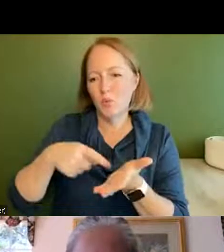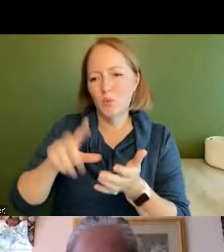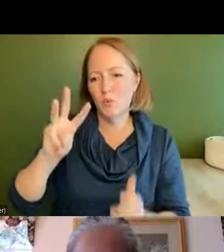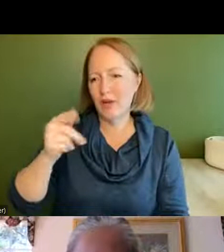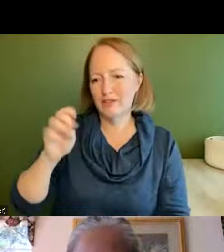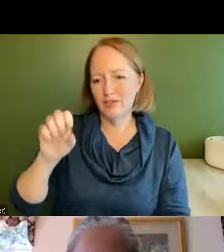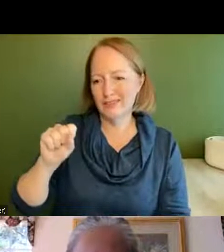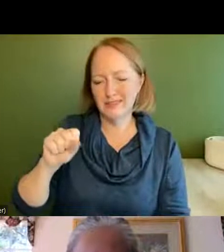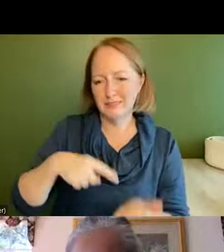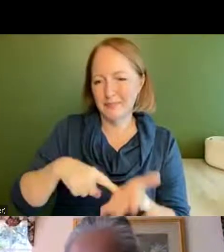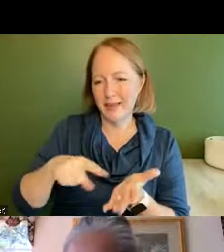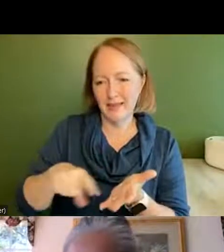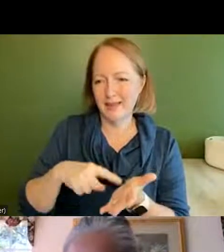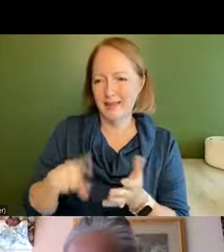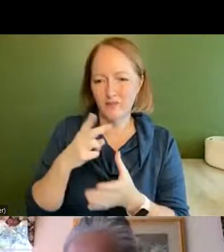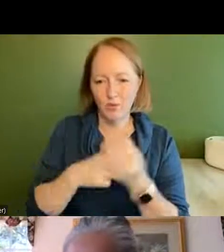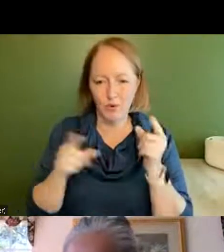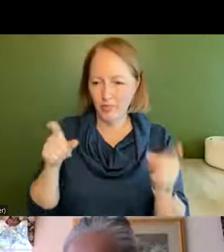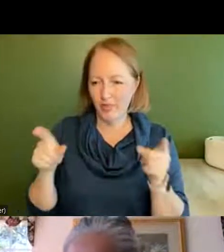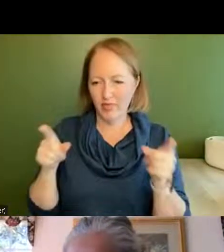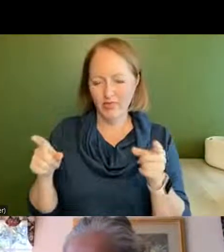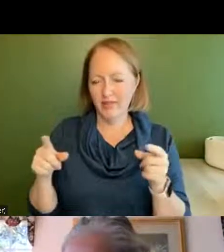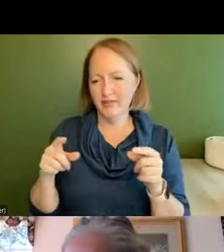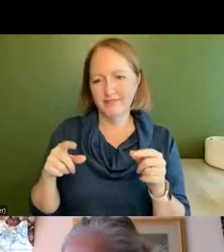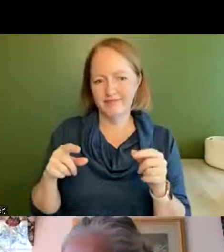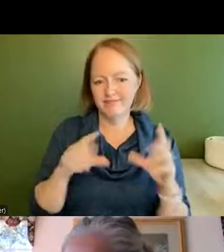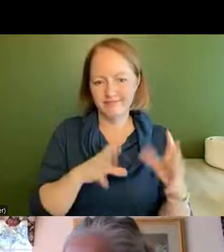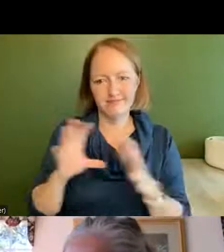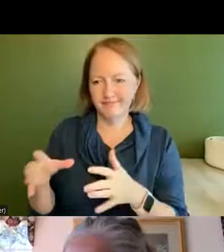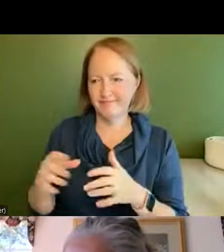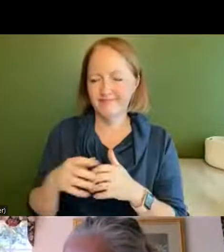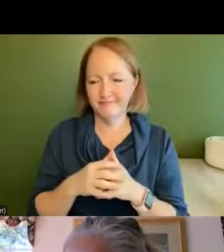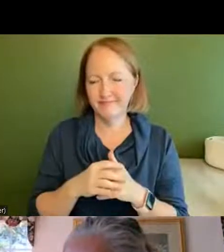and in both sections. I'll